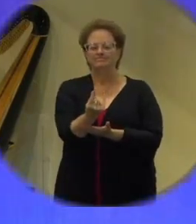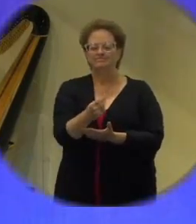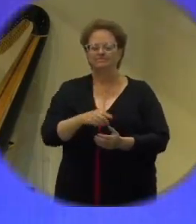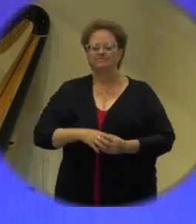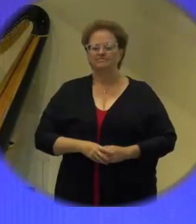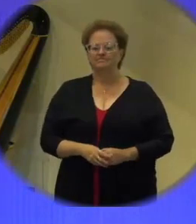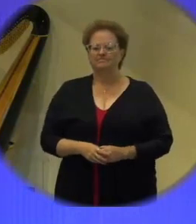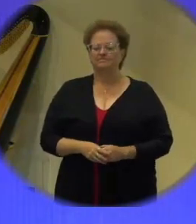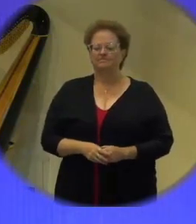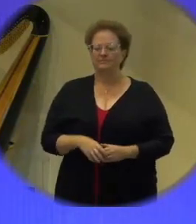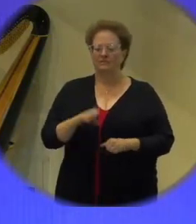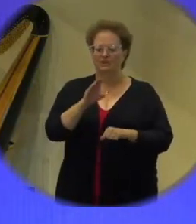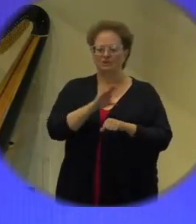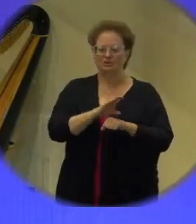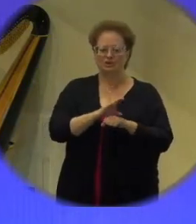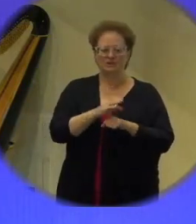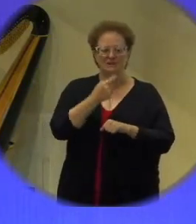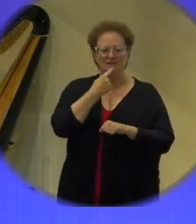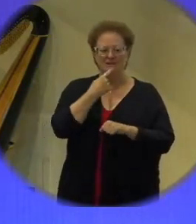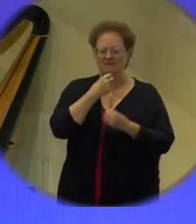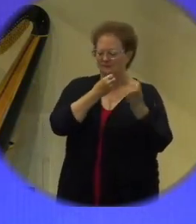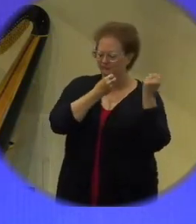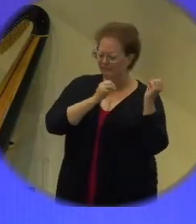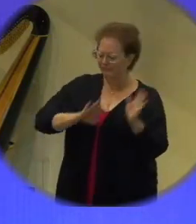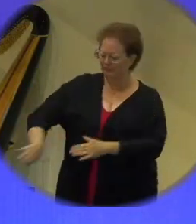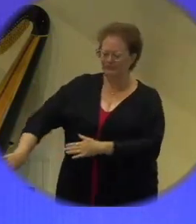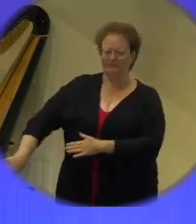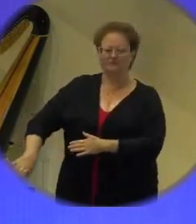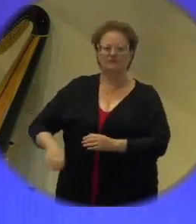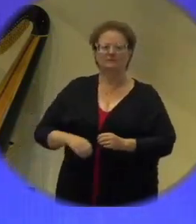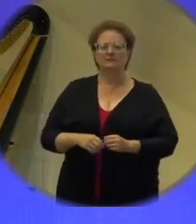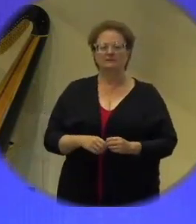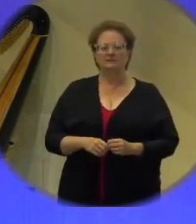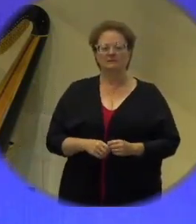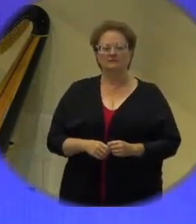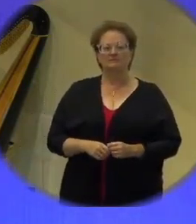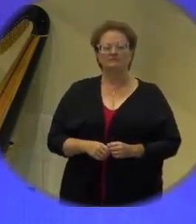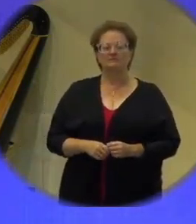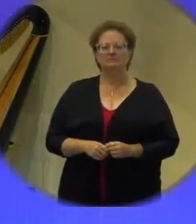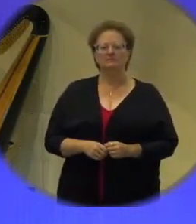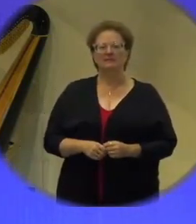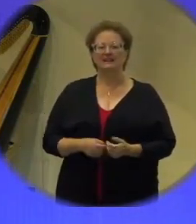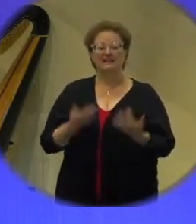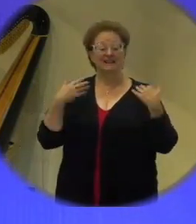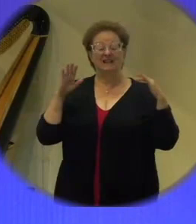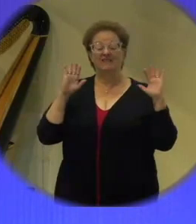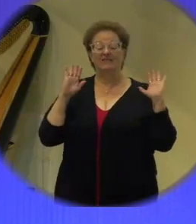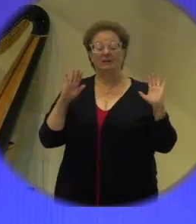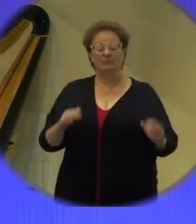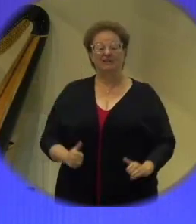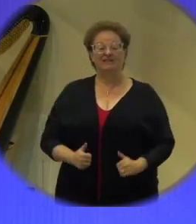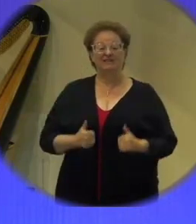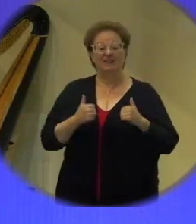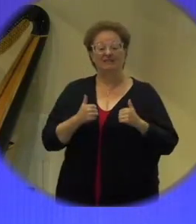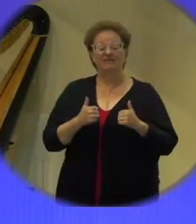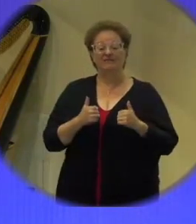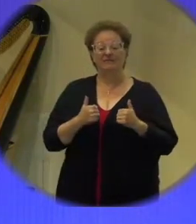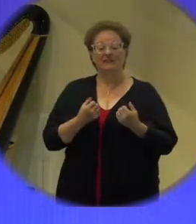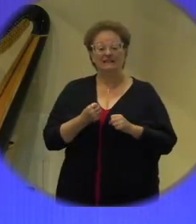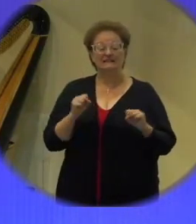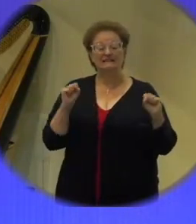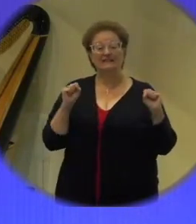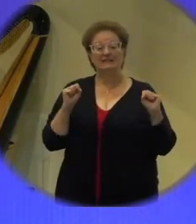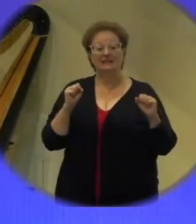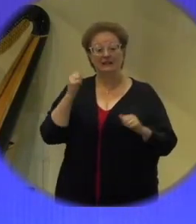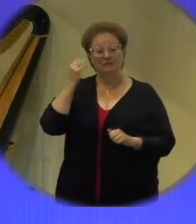literally excommunicated. They literally said that he could be killed at any moment. And so he literally gave his life for this. Why? Because